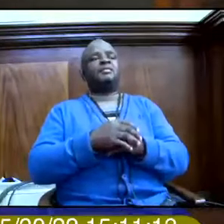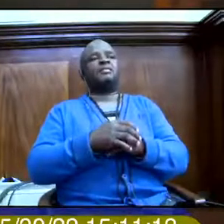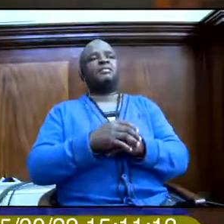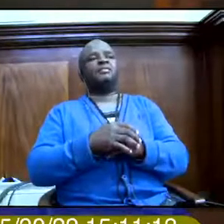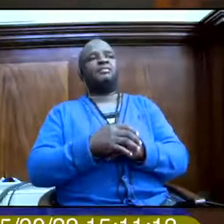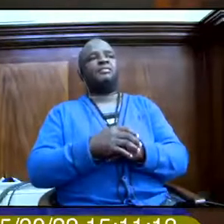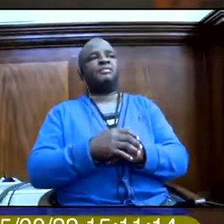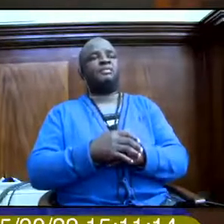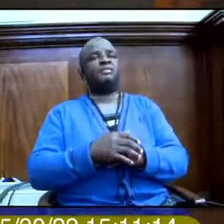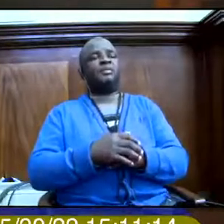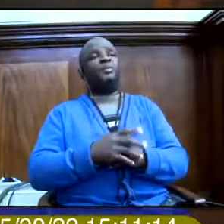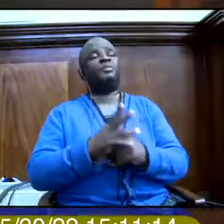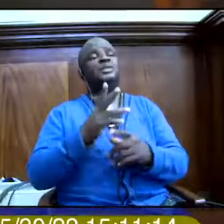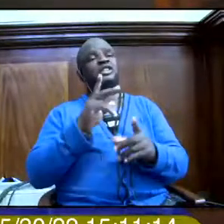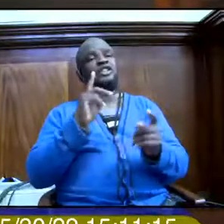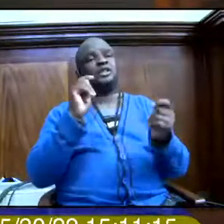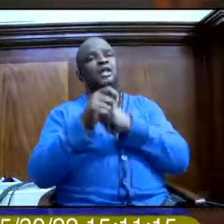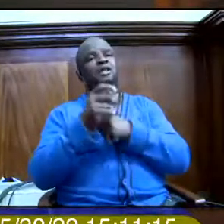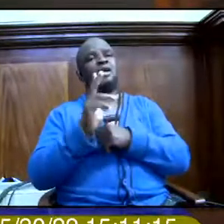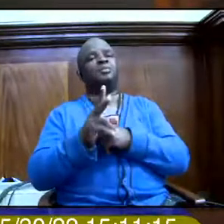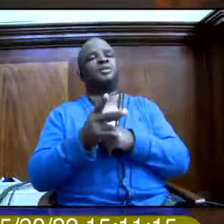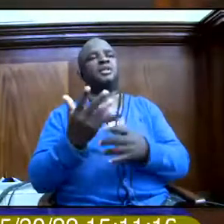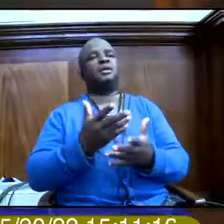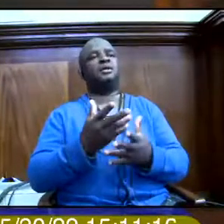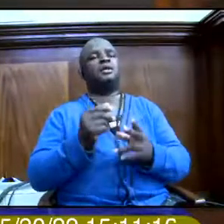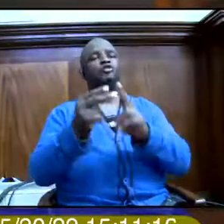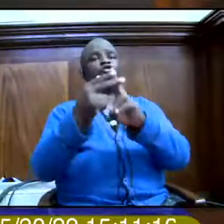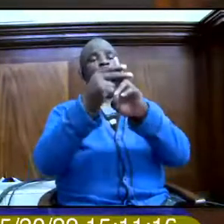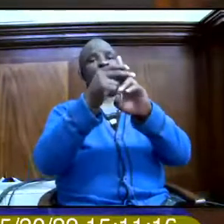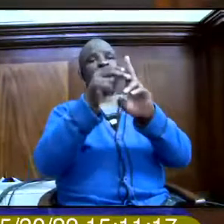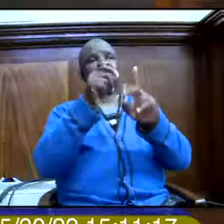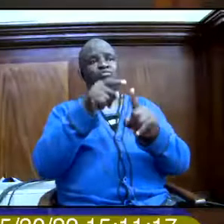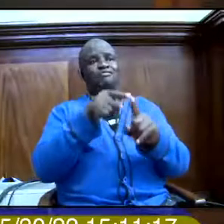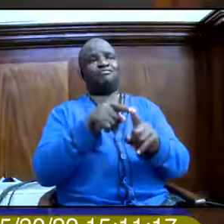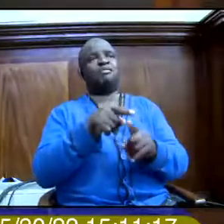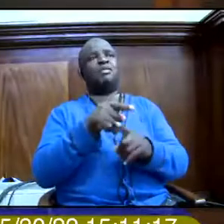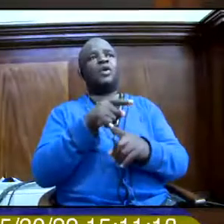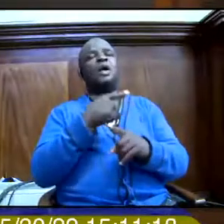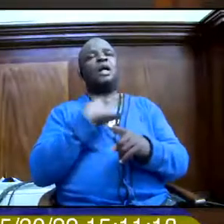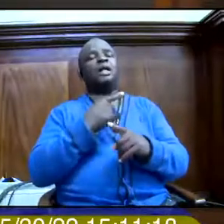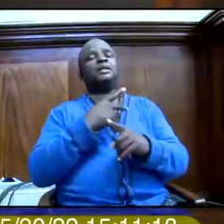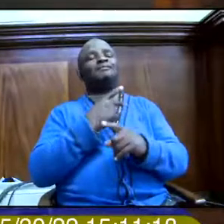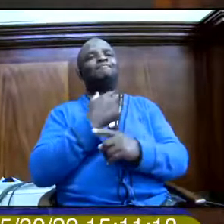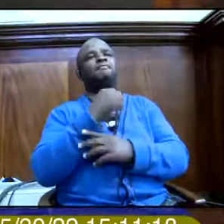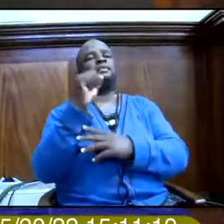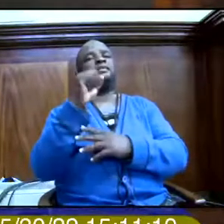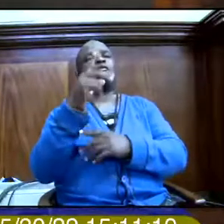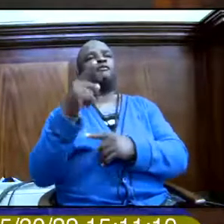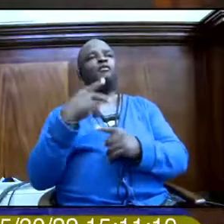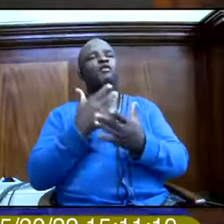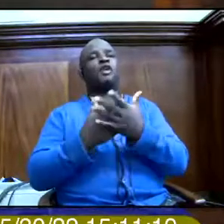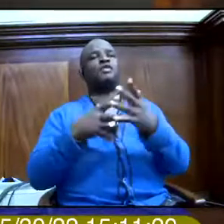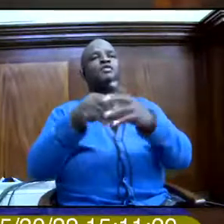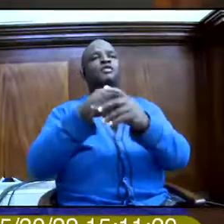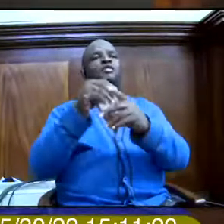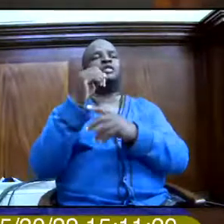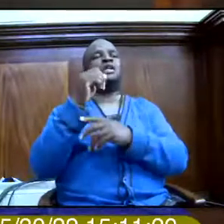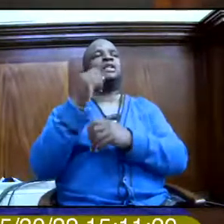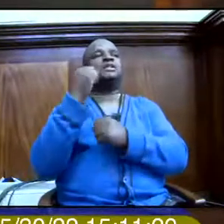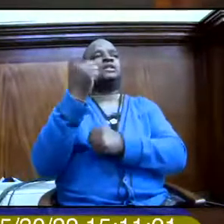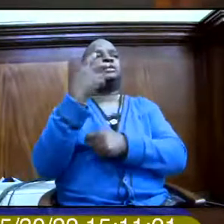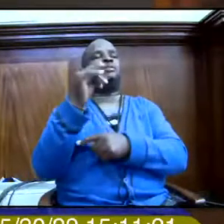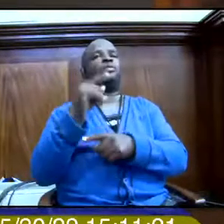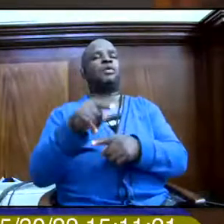another development is that unions have been interdicted from striking because they have not yet amended their constitution